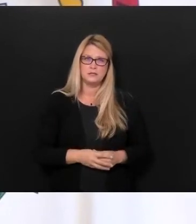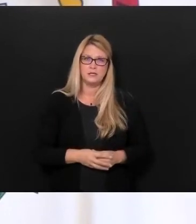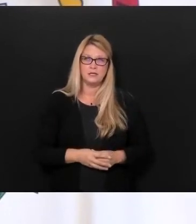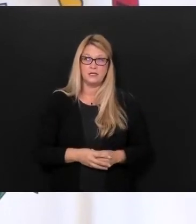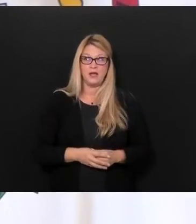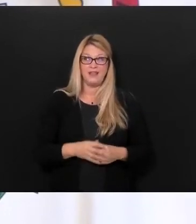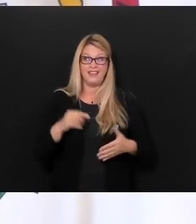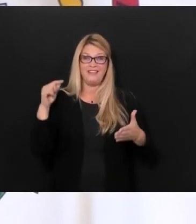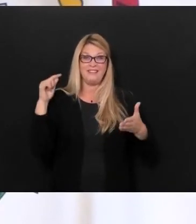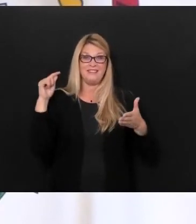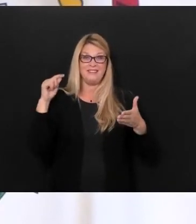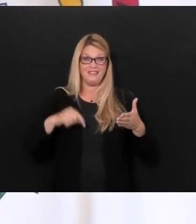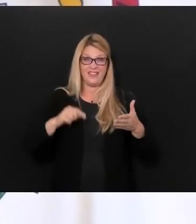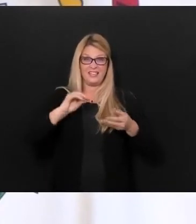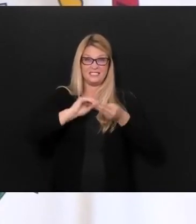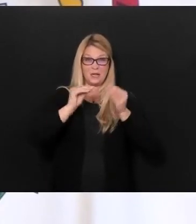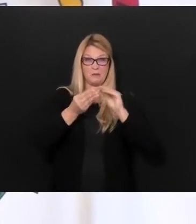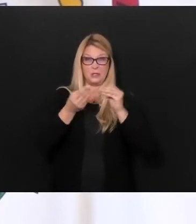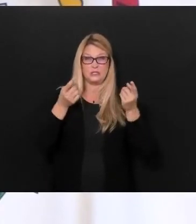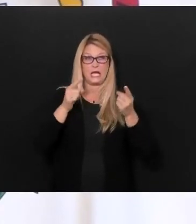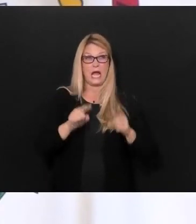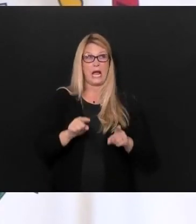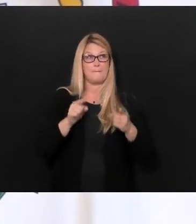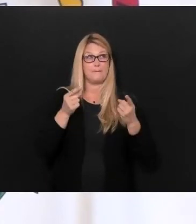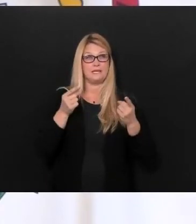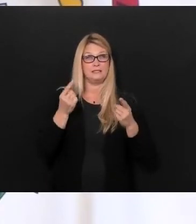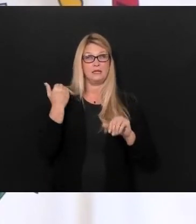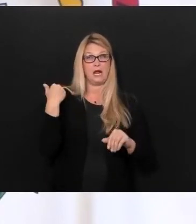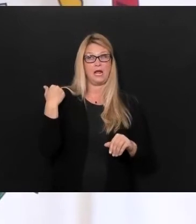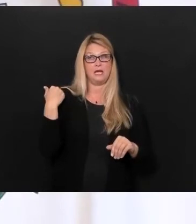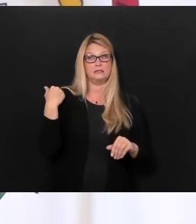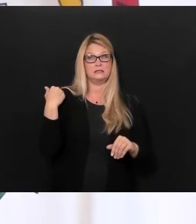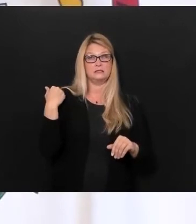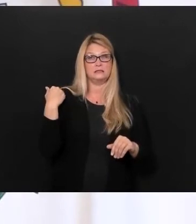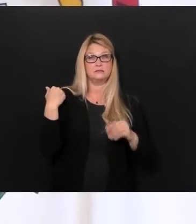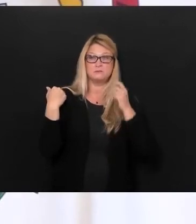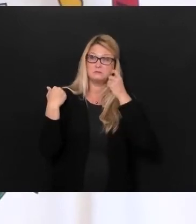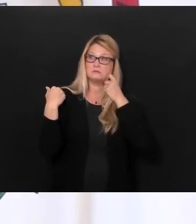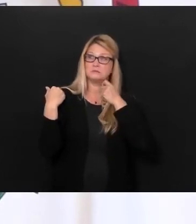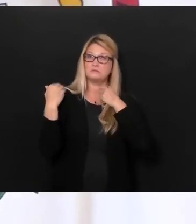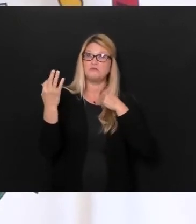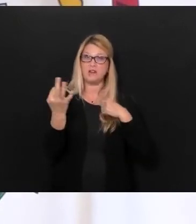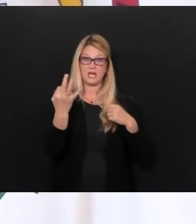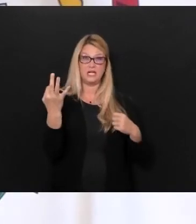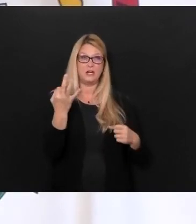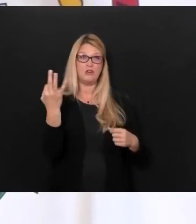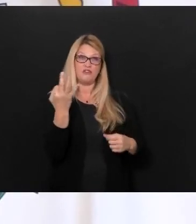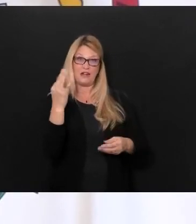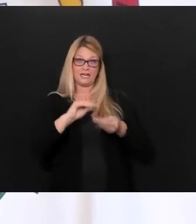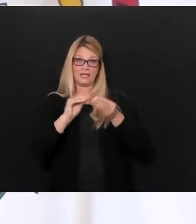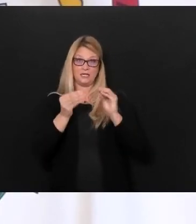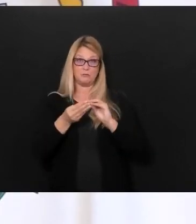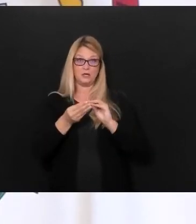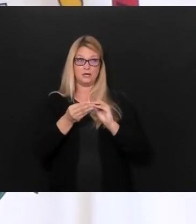these numbers were as of probably Friday numbers. Our Friday number